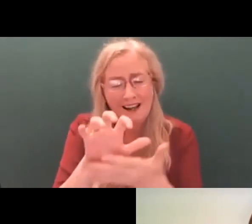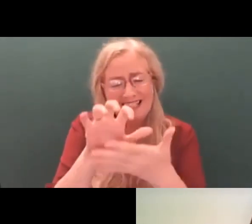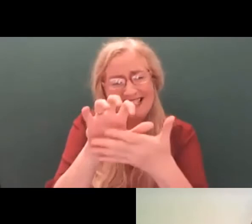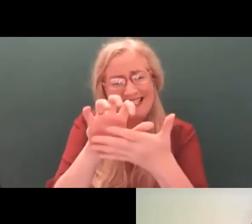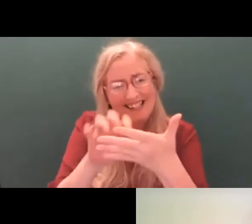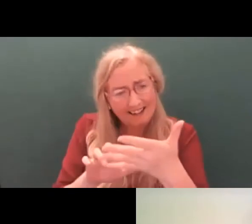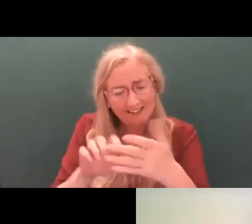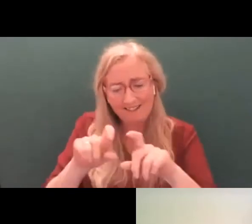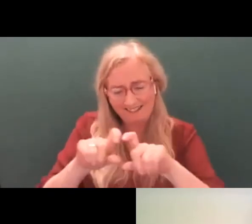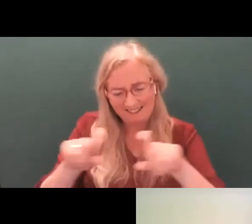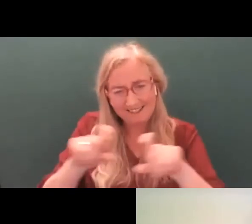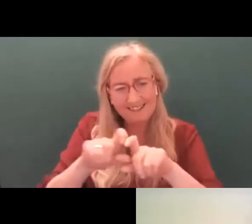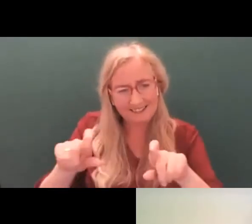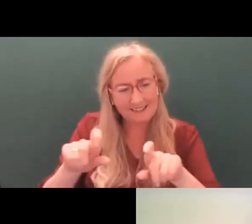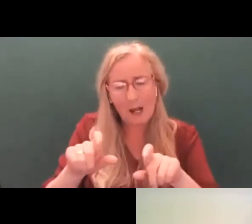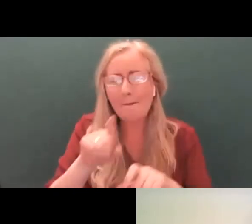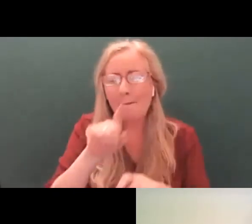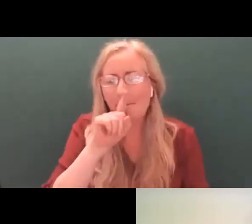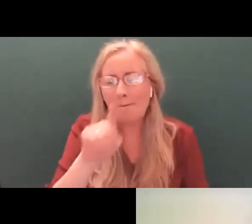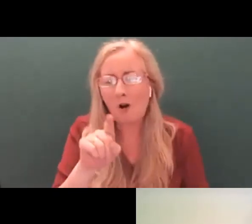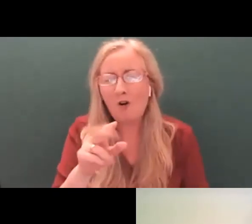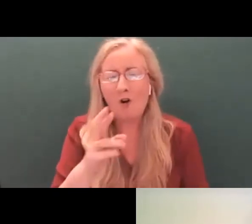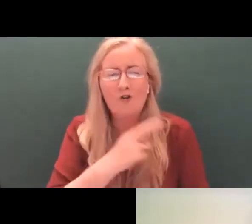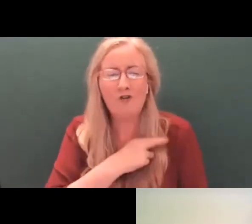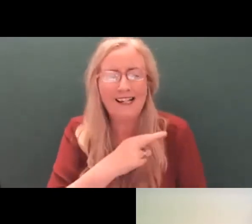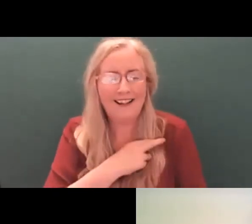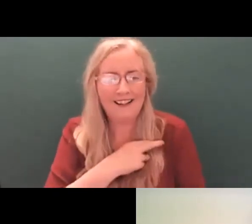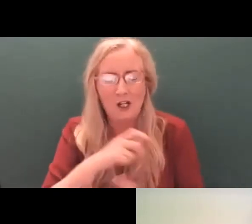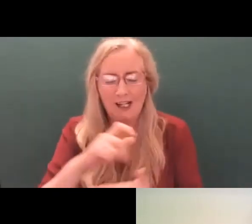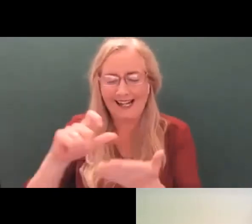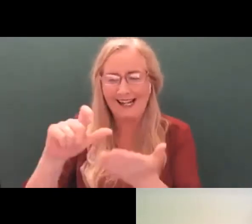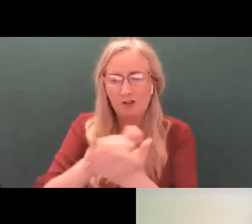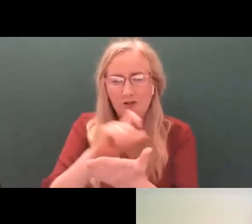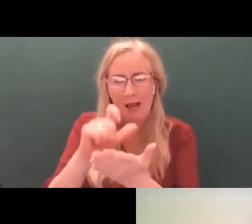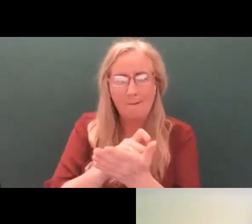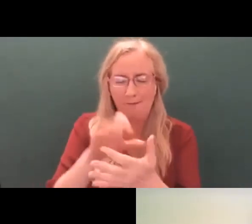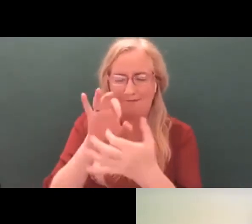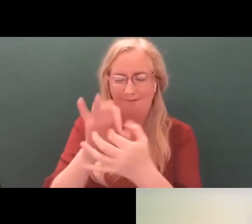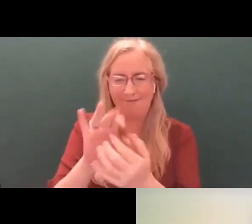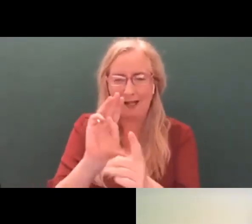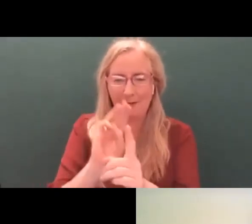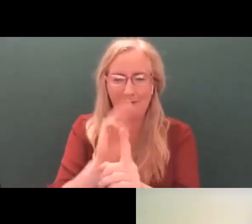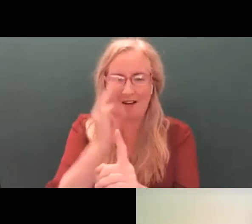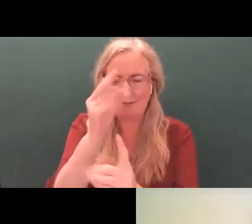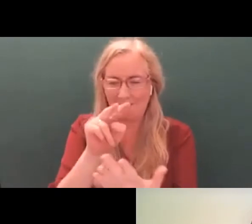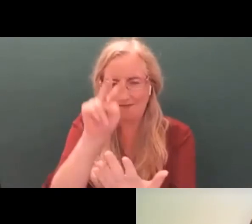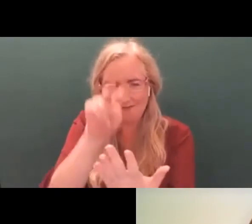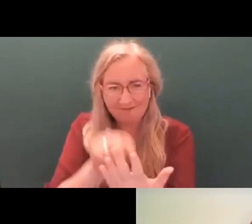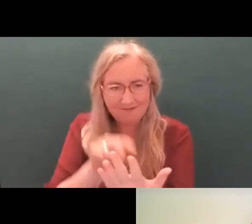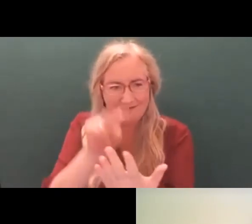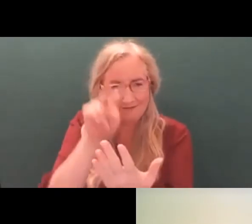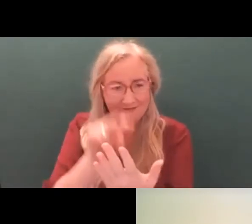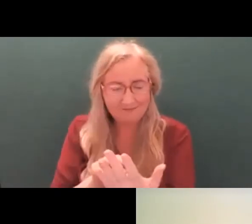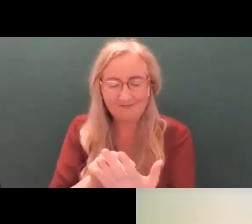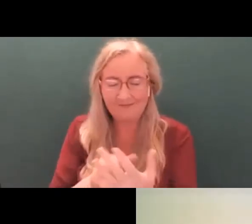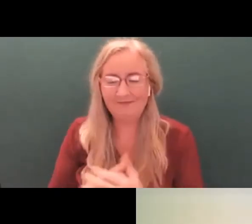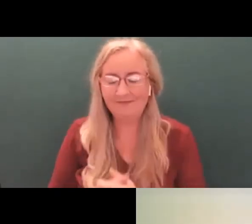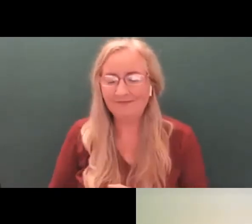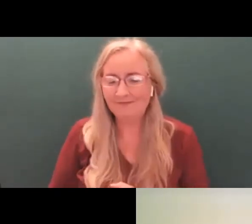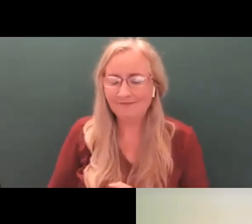people do, but really it is about the images that people generally use Instagram